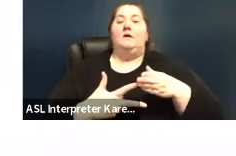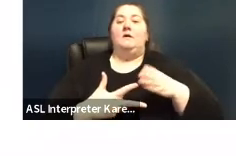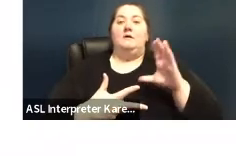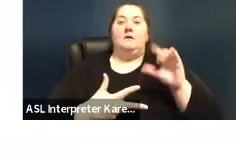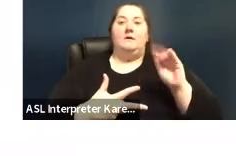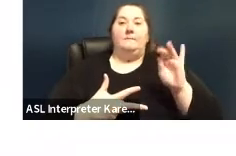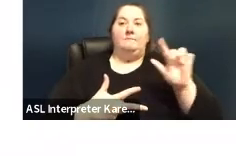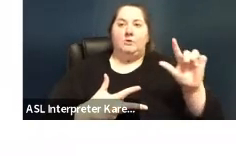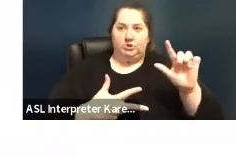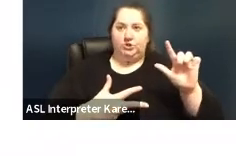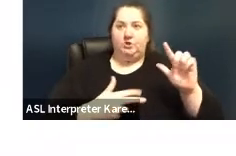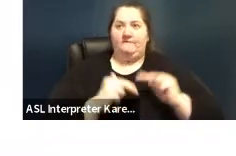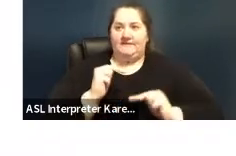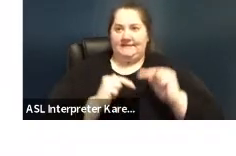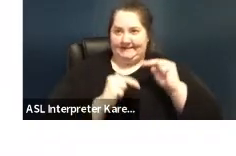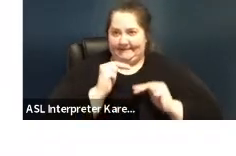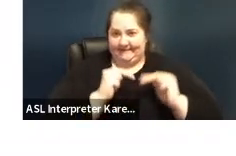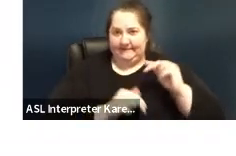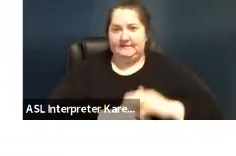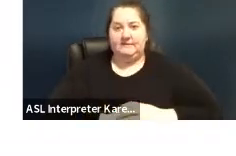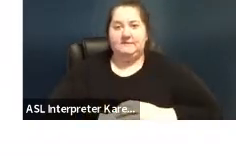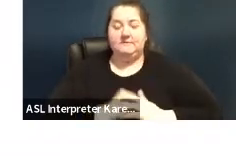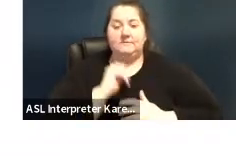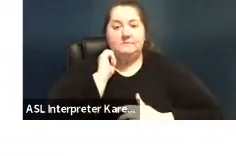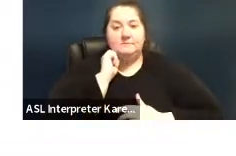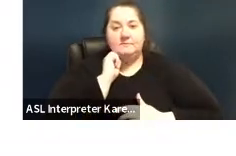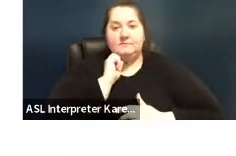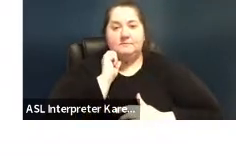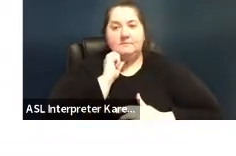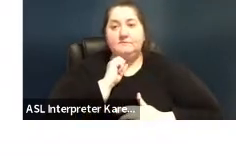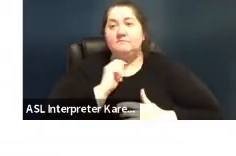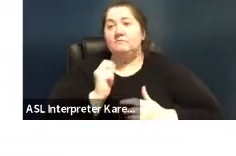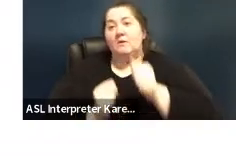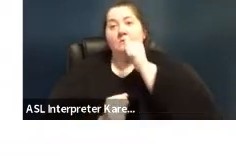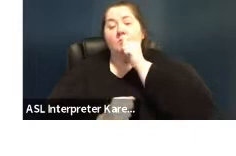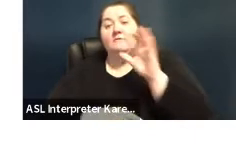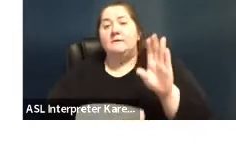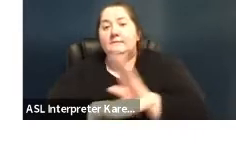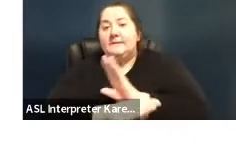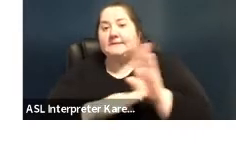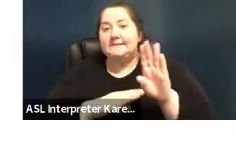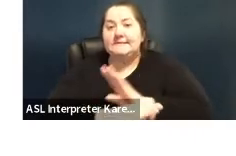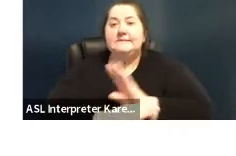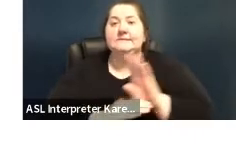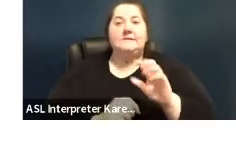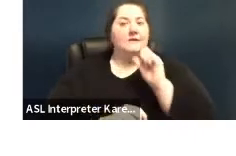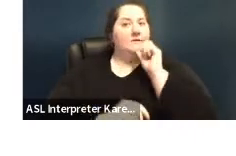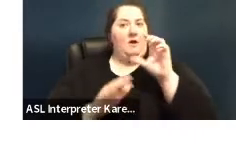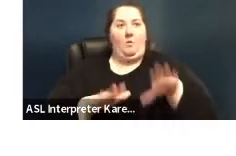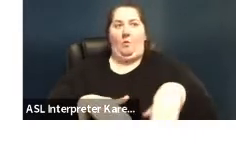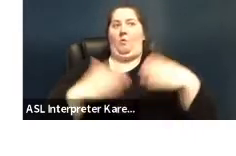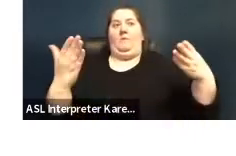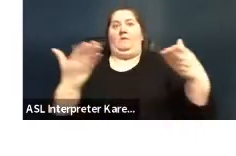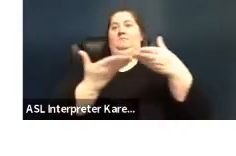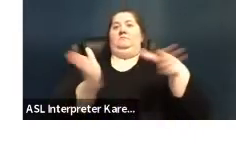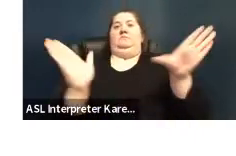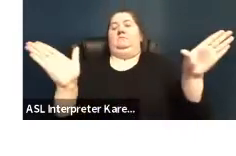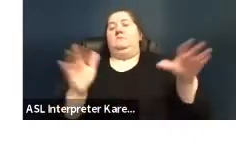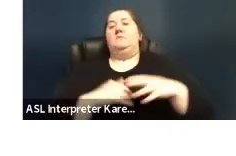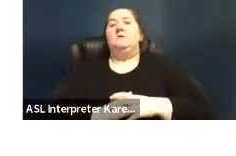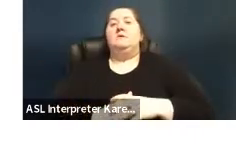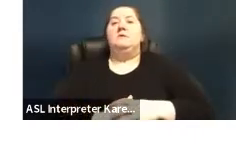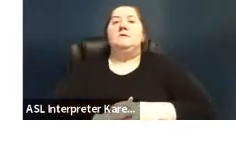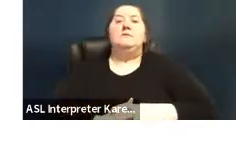are covered, commercial facilities are private businesses that are not open to the public. They're generally places